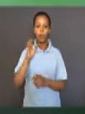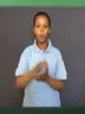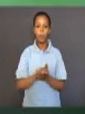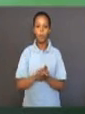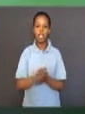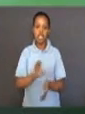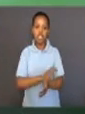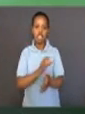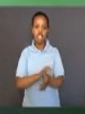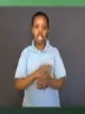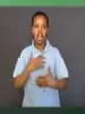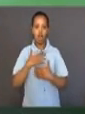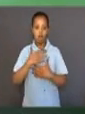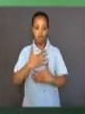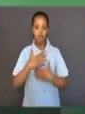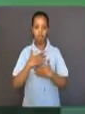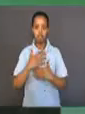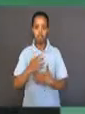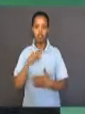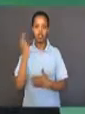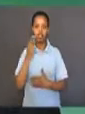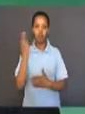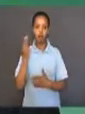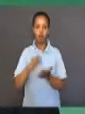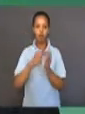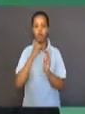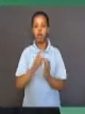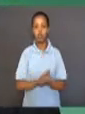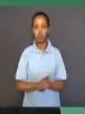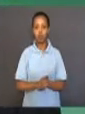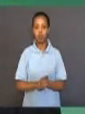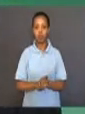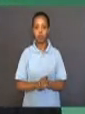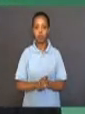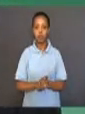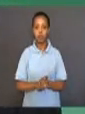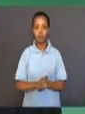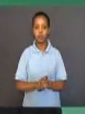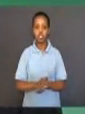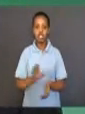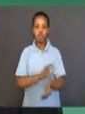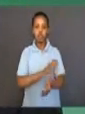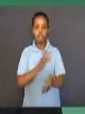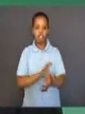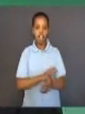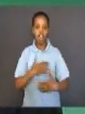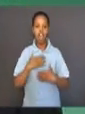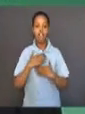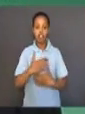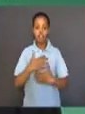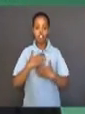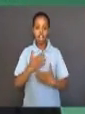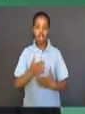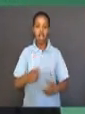cellular respiration to evolve. As cellular respiration evolved,